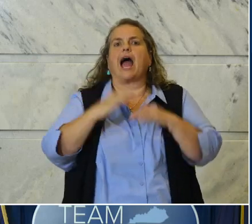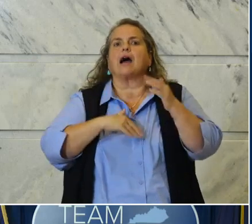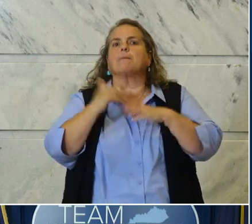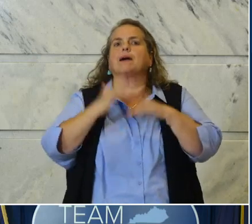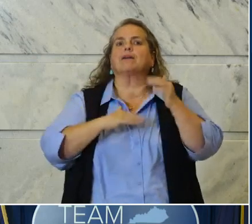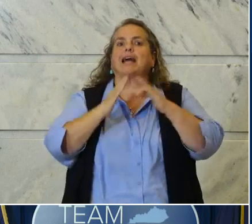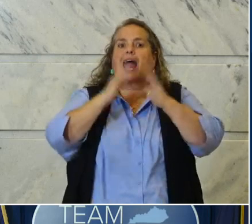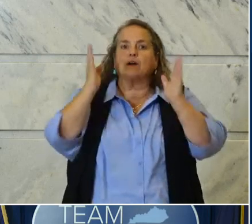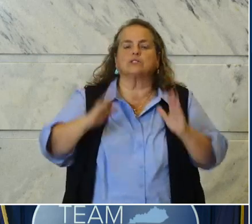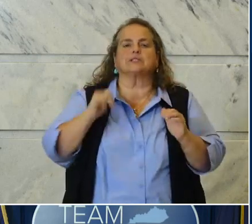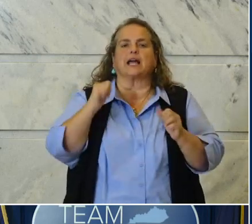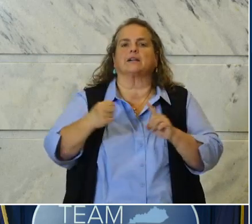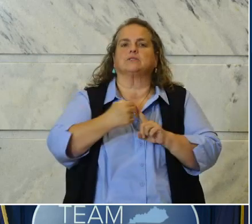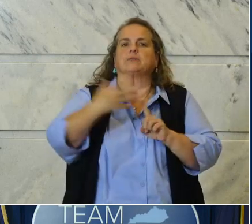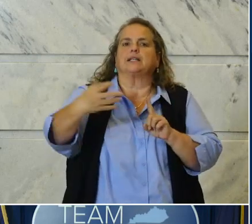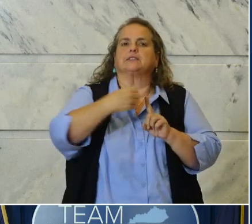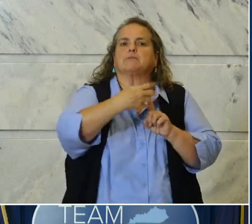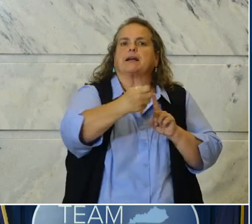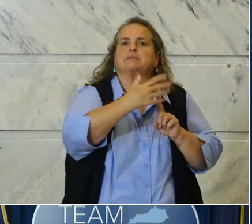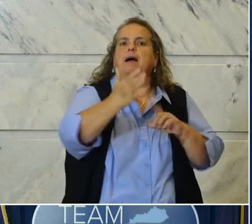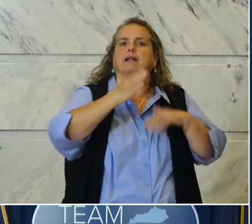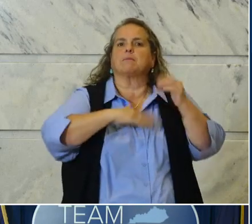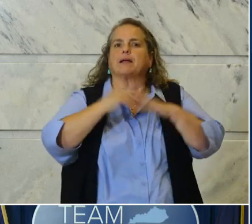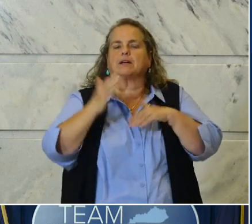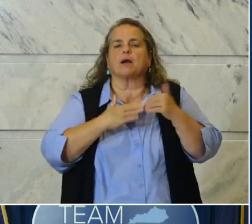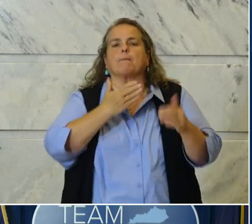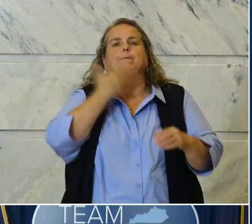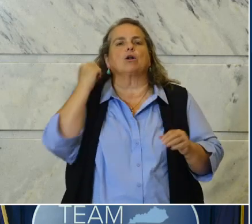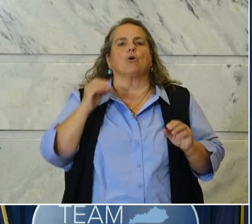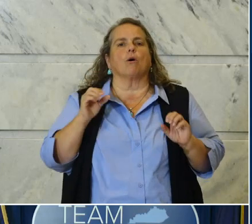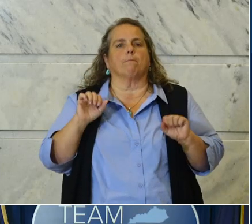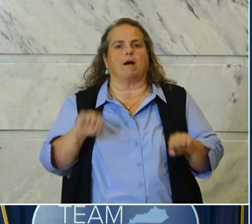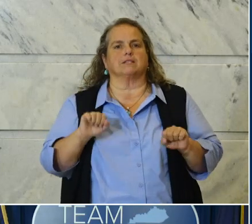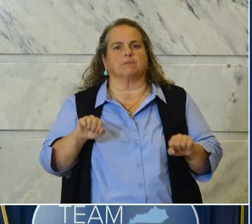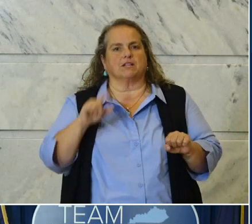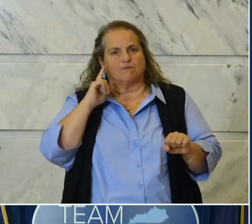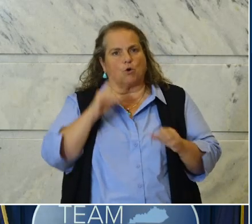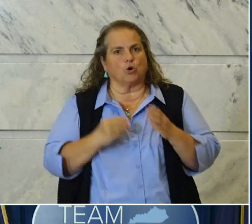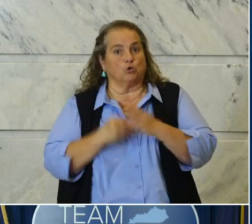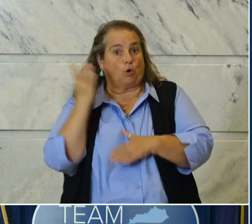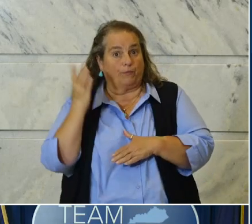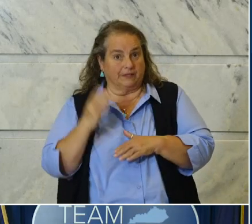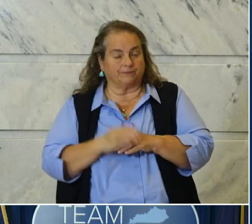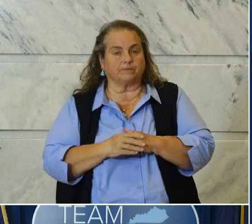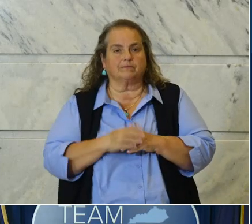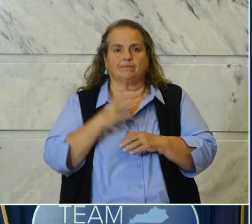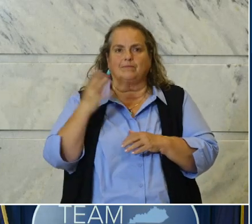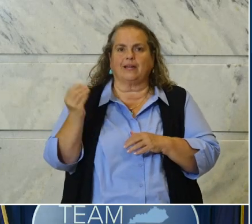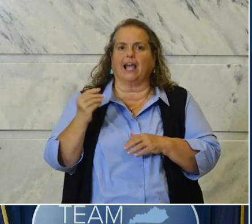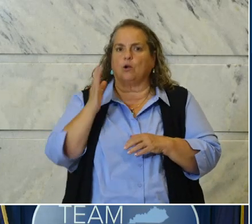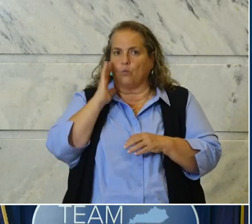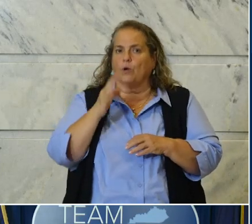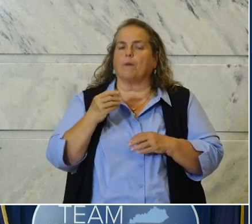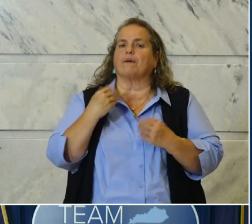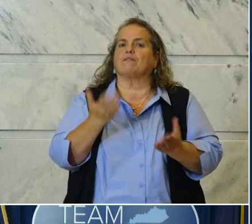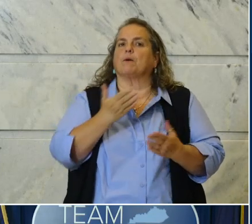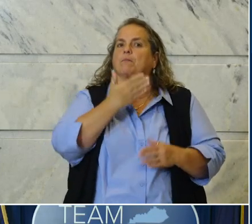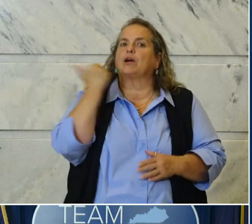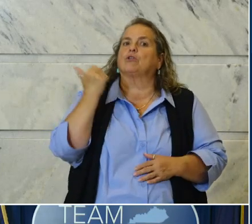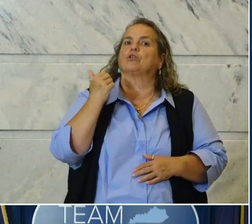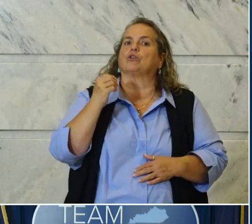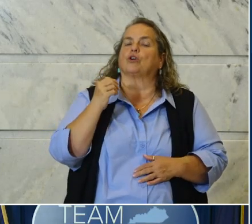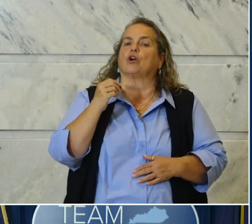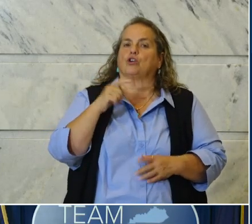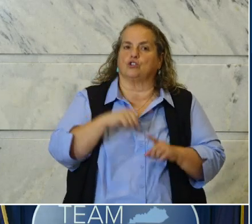development in the area. Creates better possibilities. It'll also better serve Champion Pet Foods, a great company,